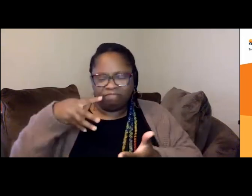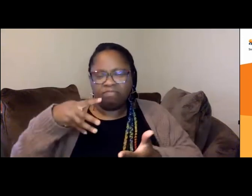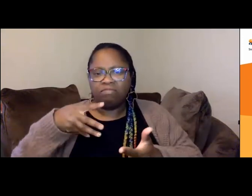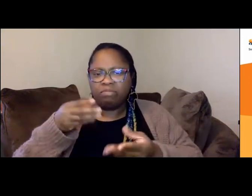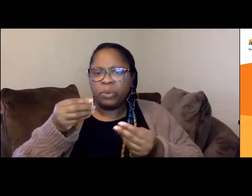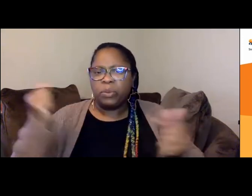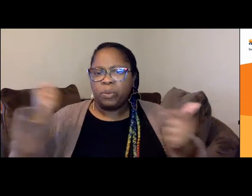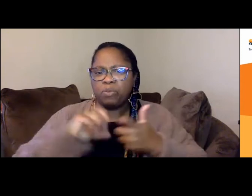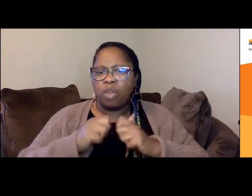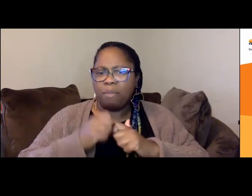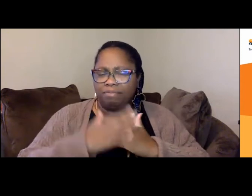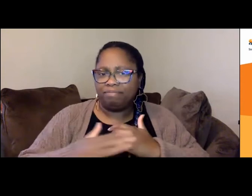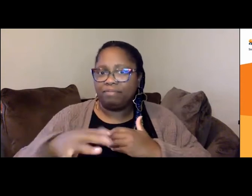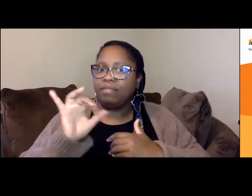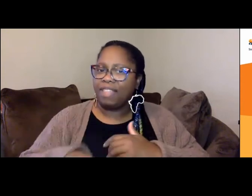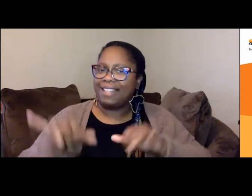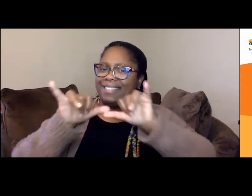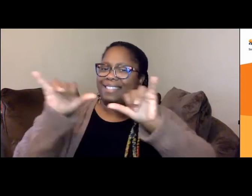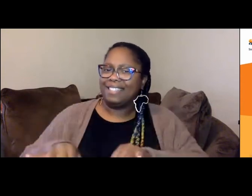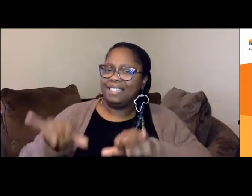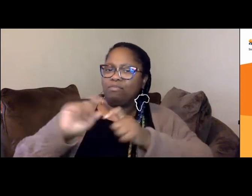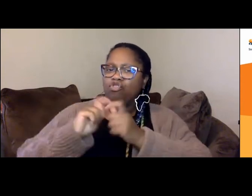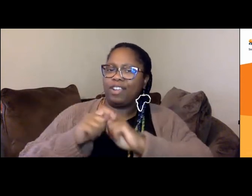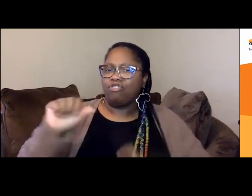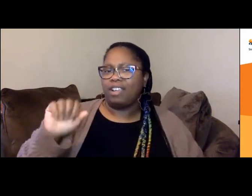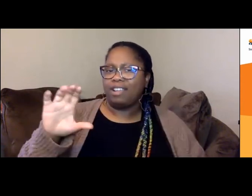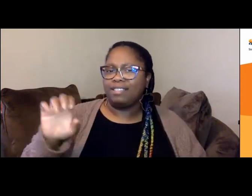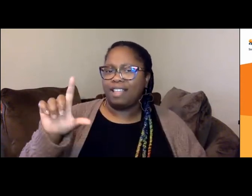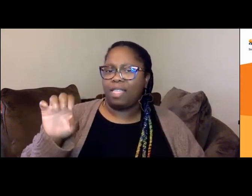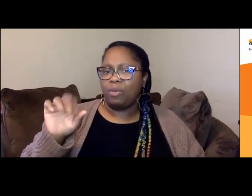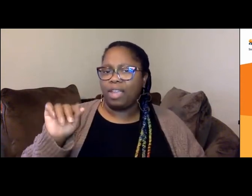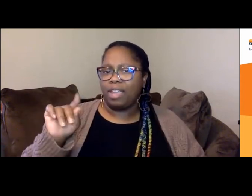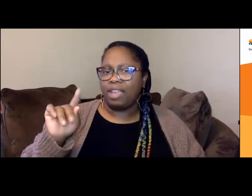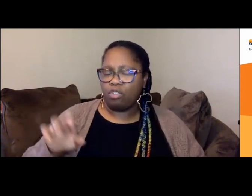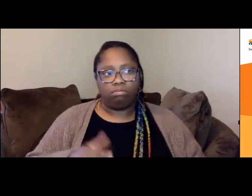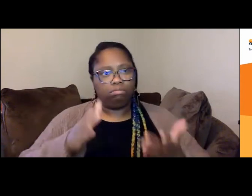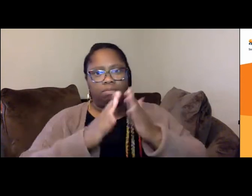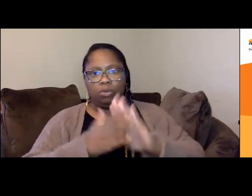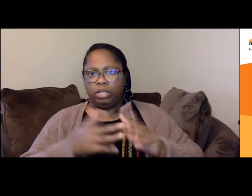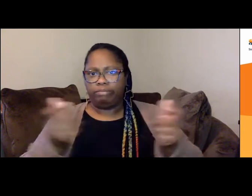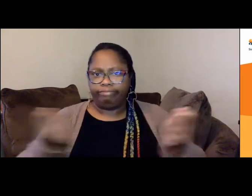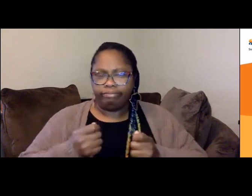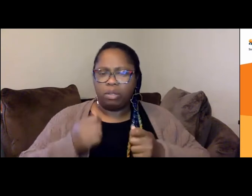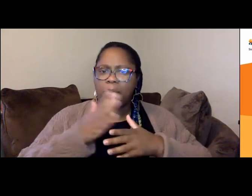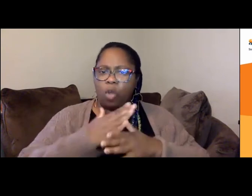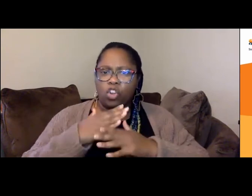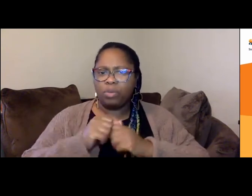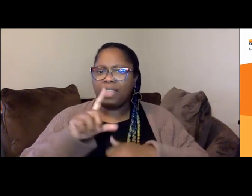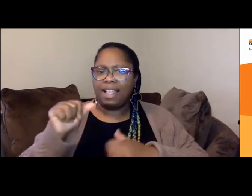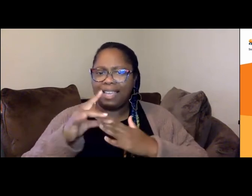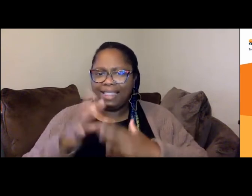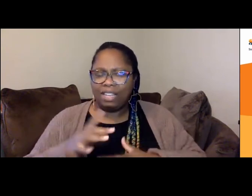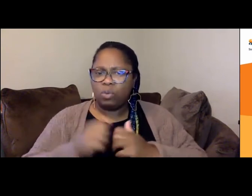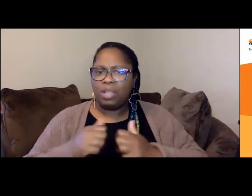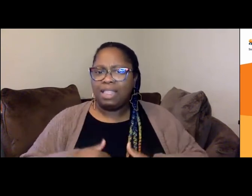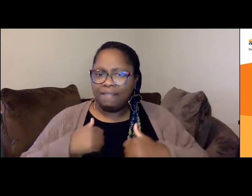So that's what we do in our Systems Change Accelerator. We bring together this community. We partner with LA leaders with lived experience of the problems they're